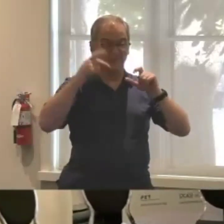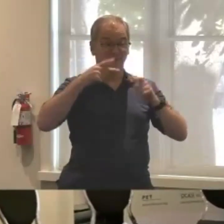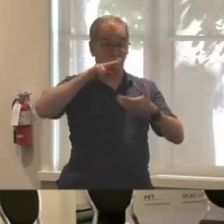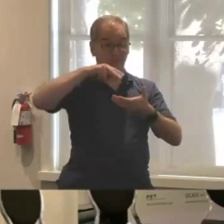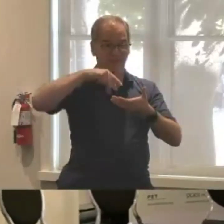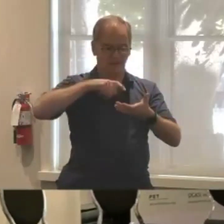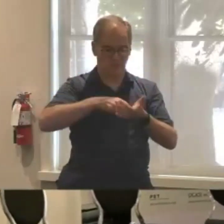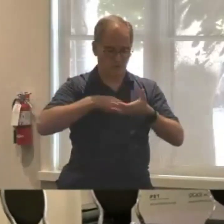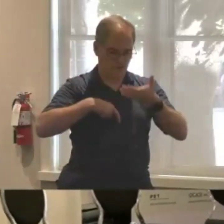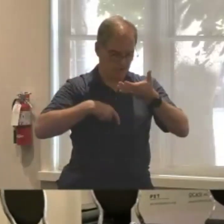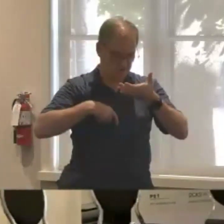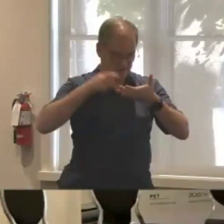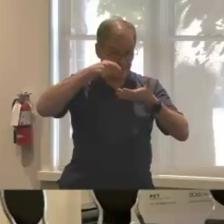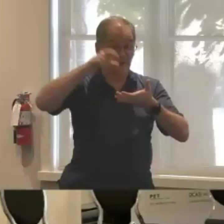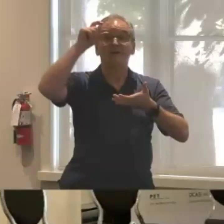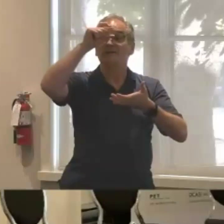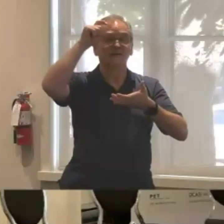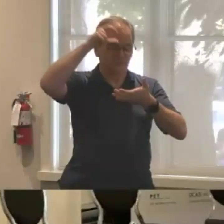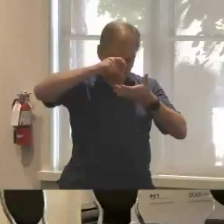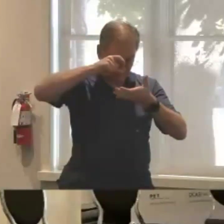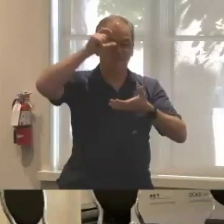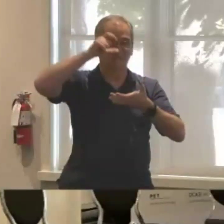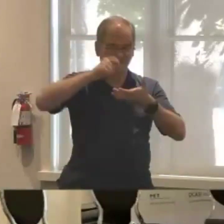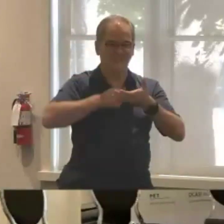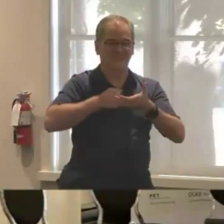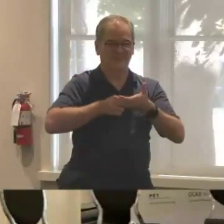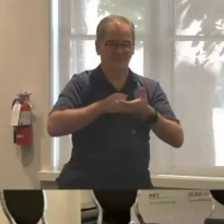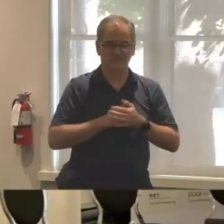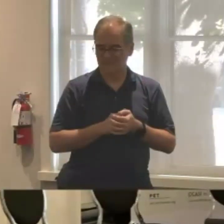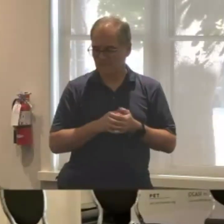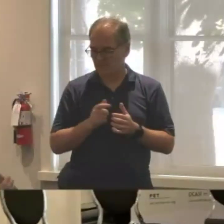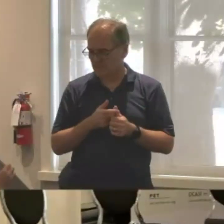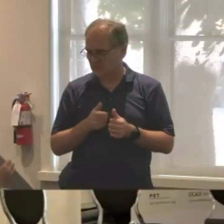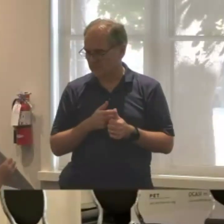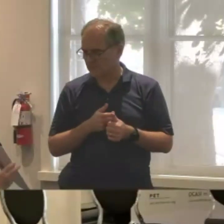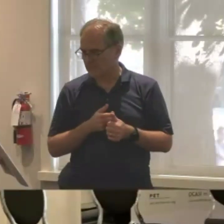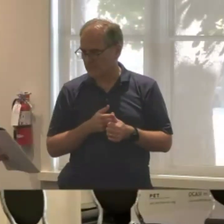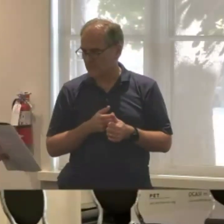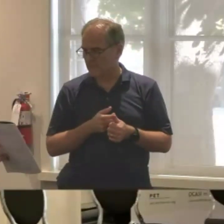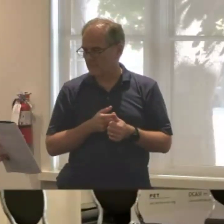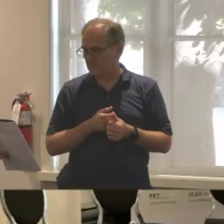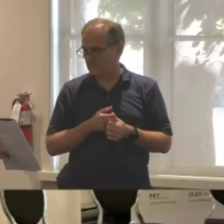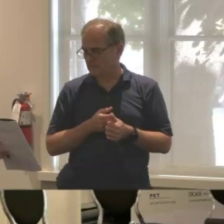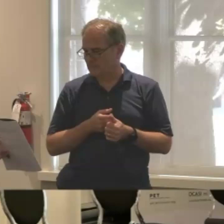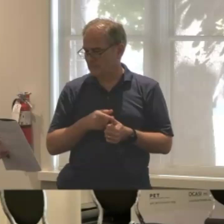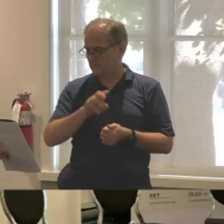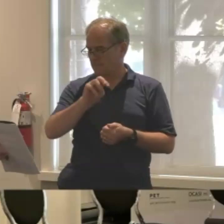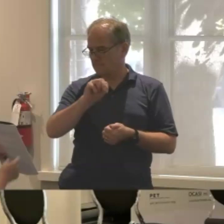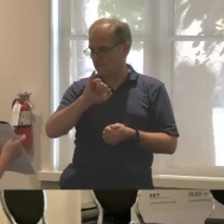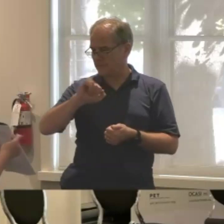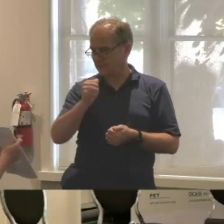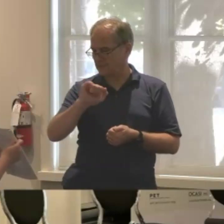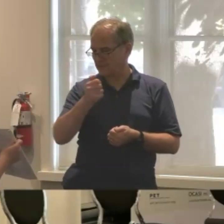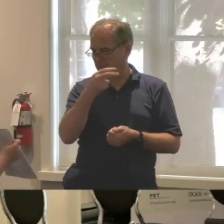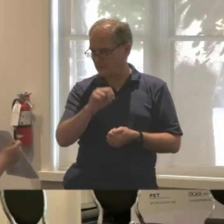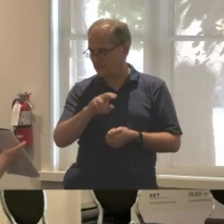off. So I would like to invite Victor Zhang, Miadian Nagizadeh,